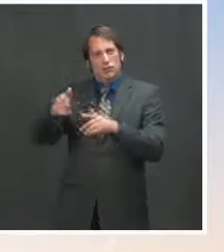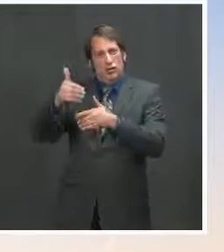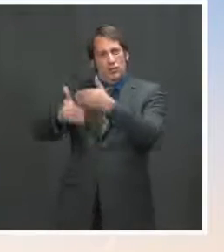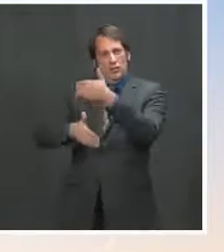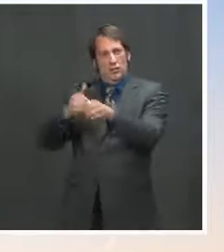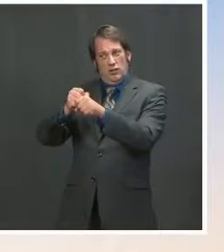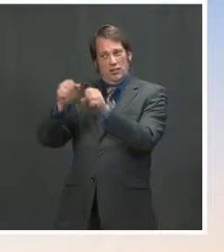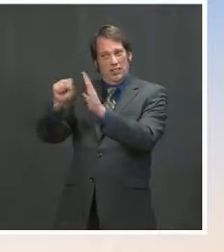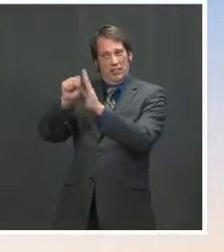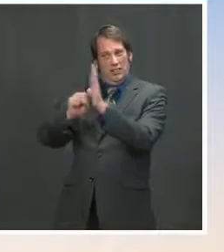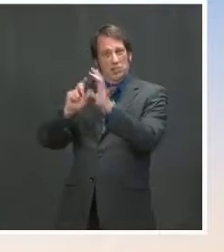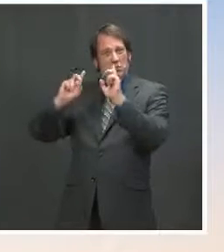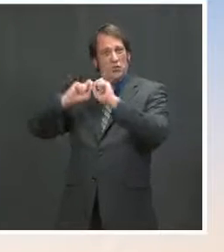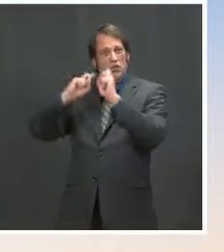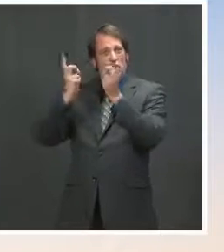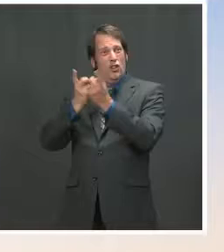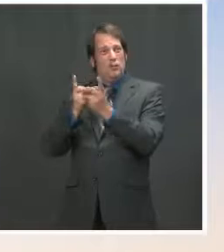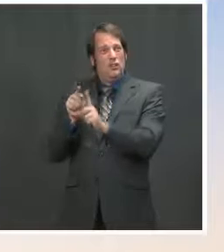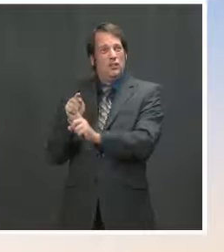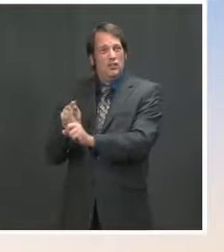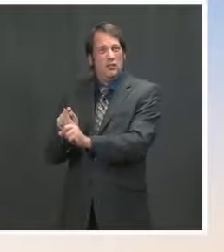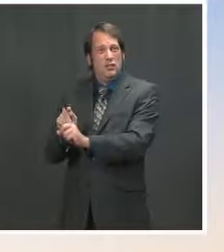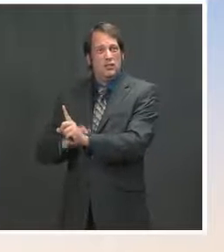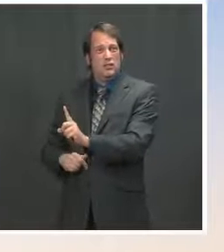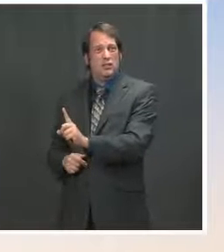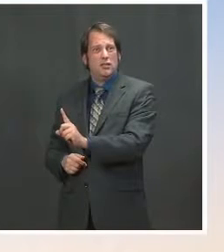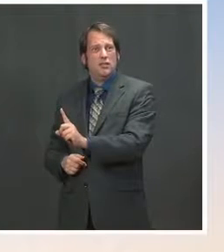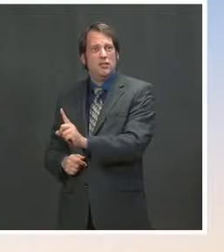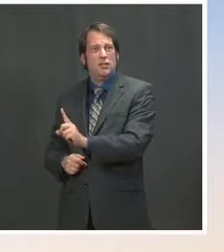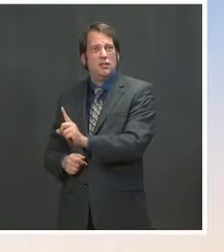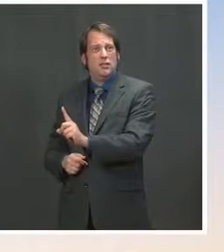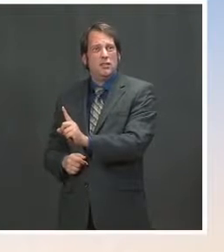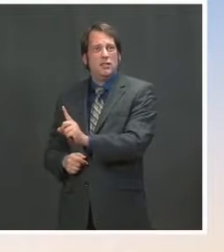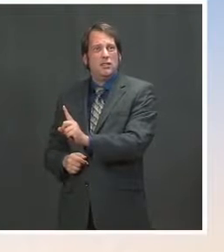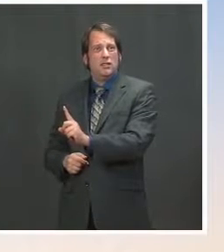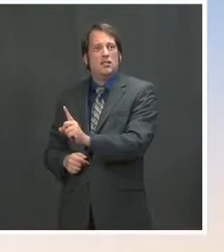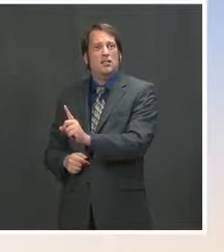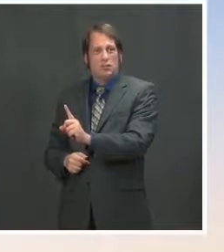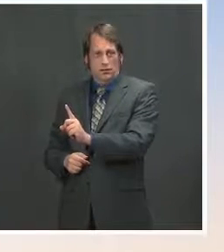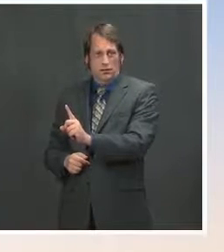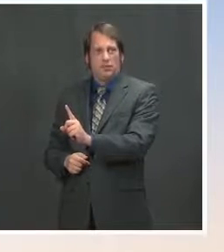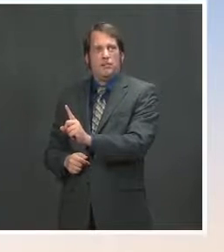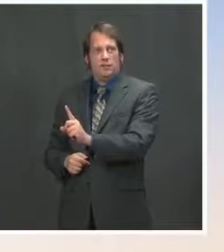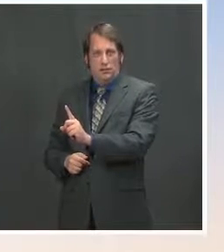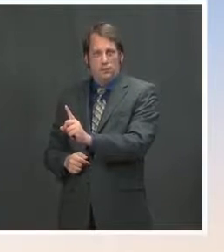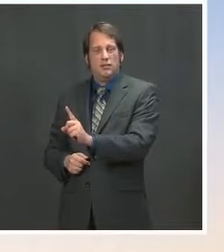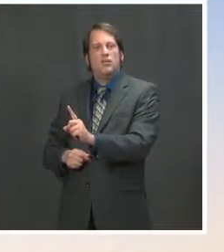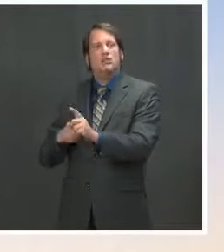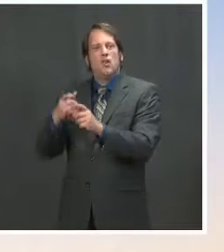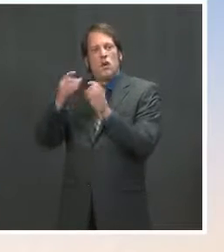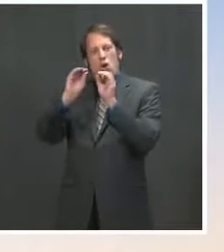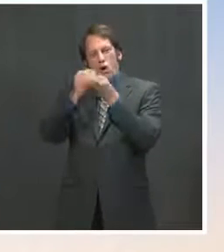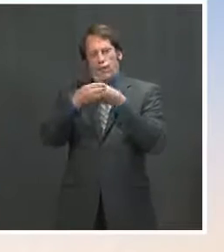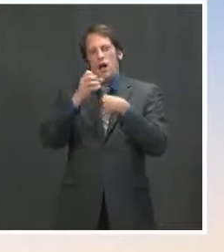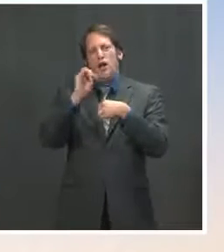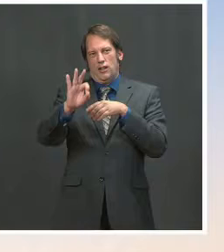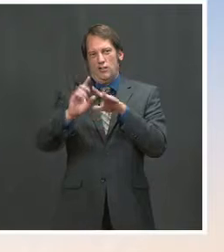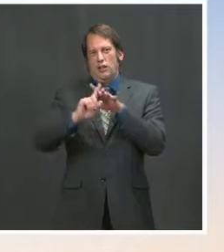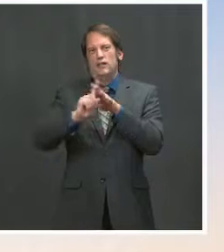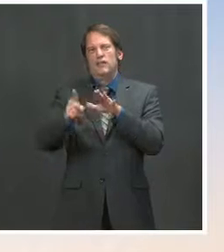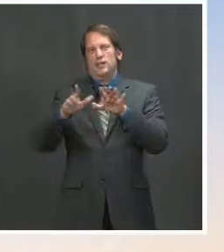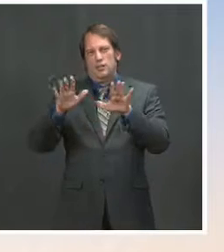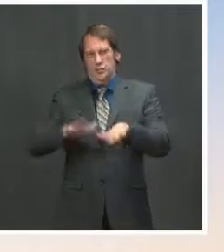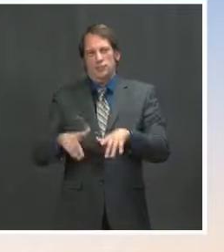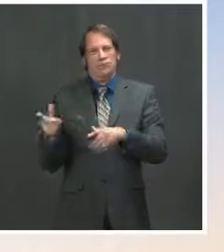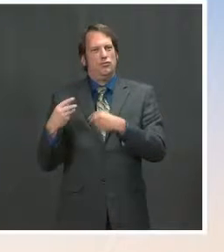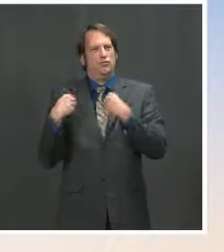the ORR, the Office of Refugee Resettlement, has also been hollowed out in terms of personnel, staffing, and financial and funding